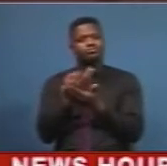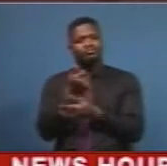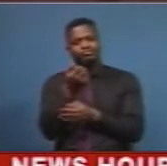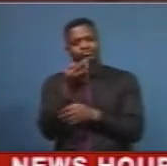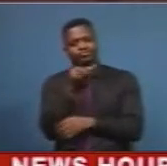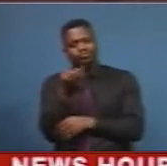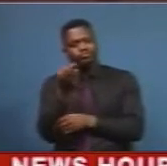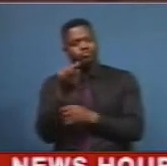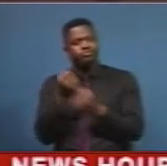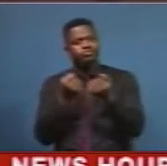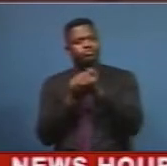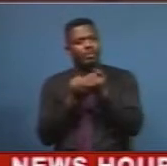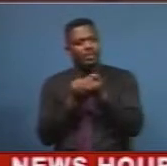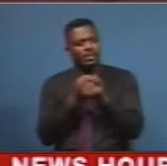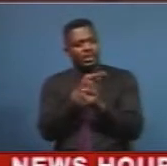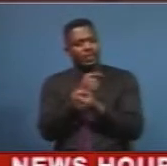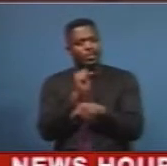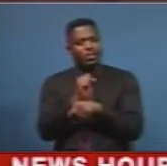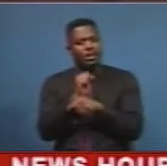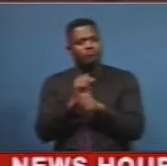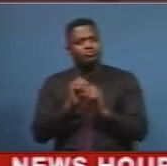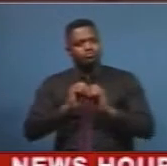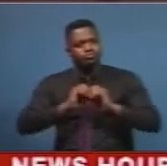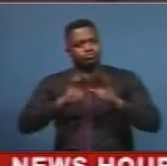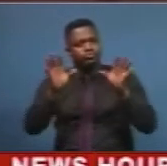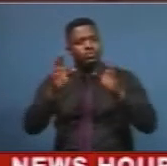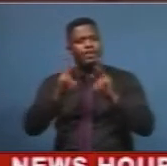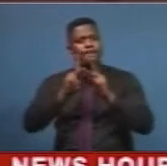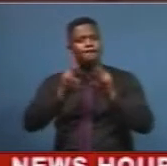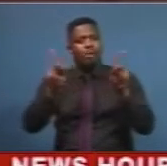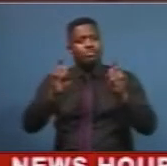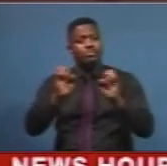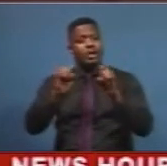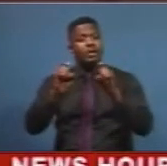resources to enable them carry out public education on COVID-19.